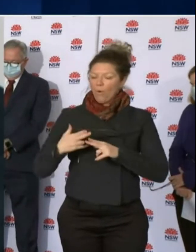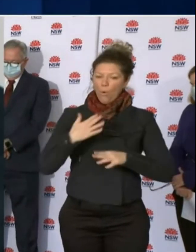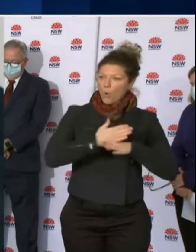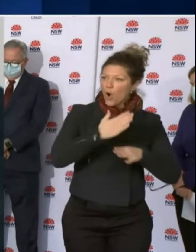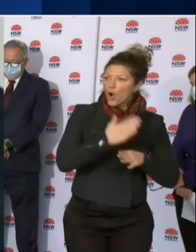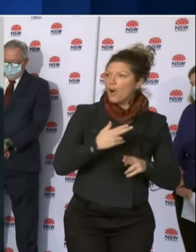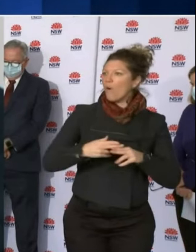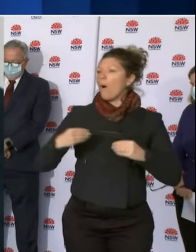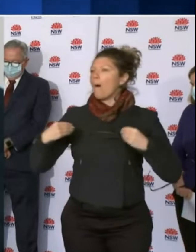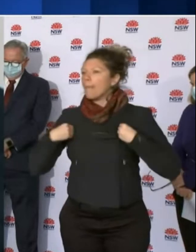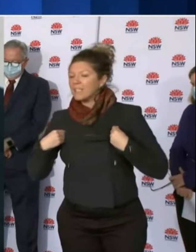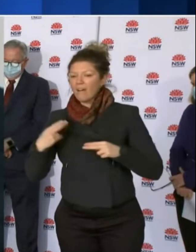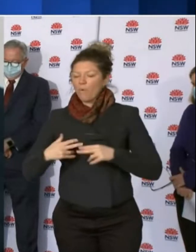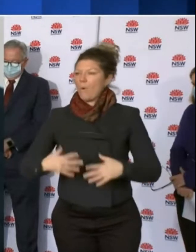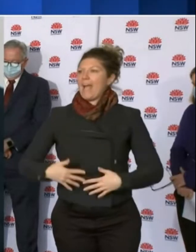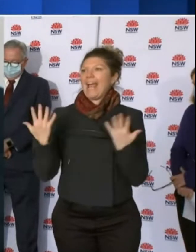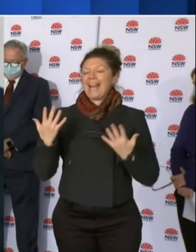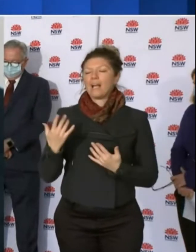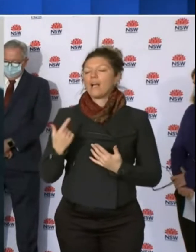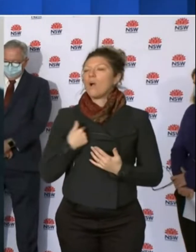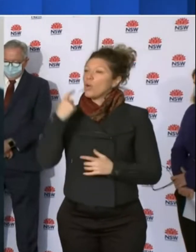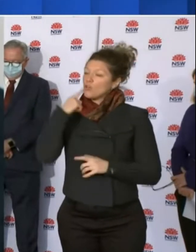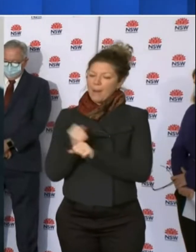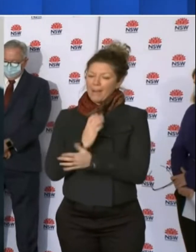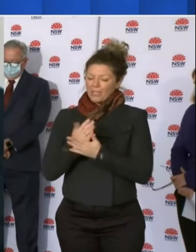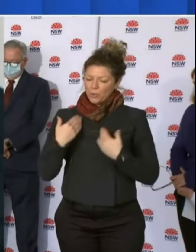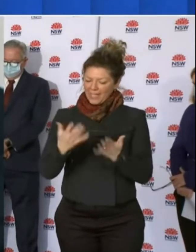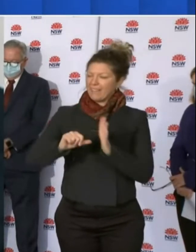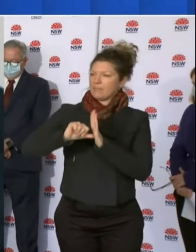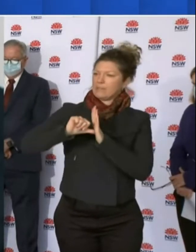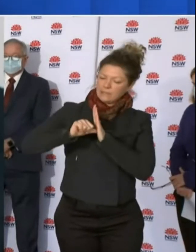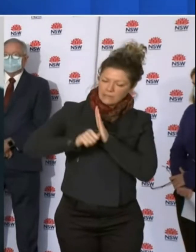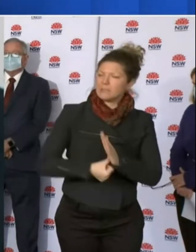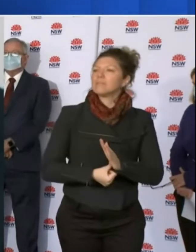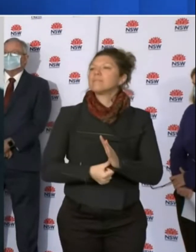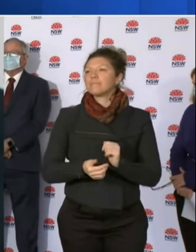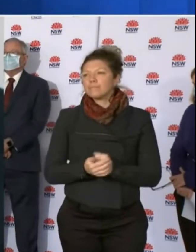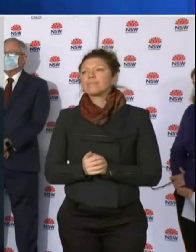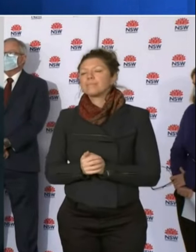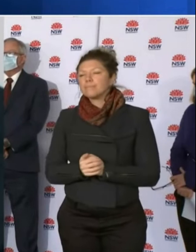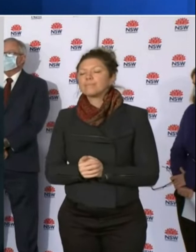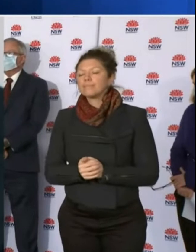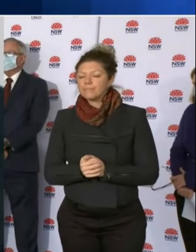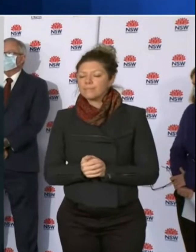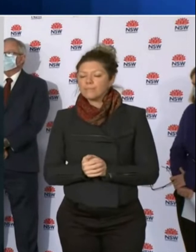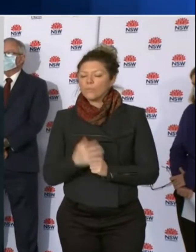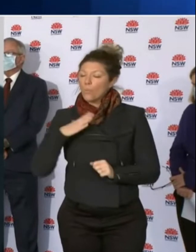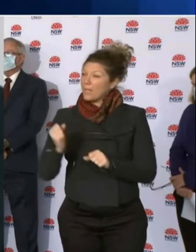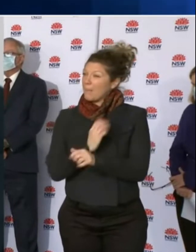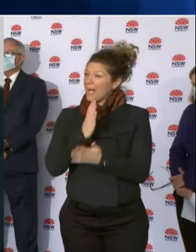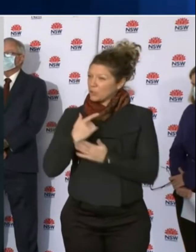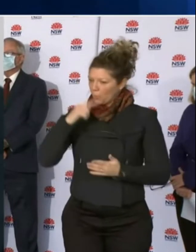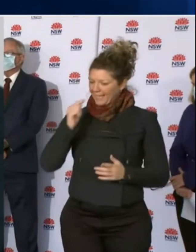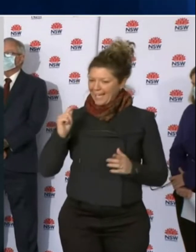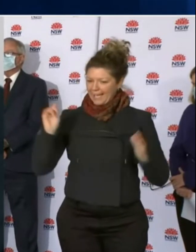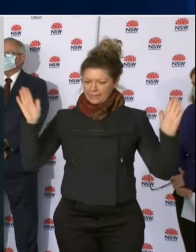decisions lightly, but we are throwing everything at this because we know we have a chance of quashing this. And quashing it is what we need to